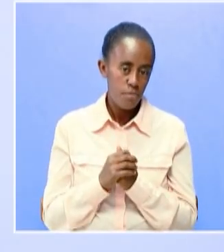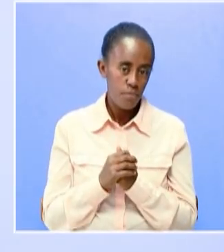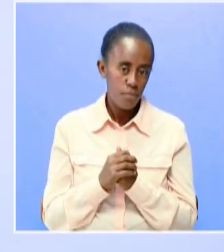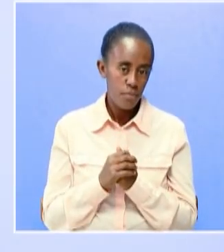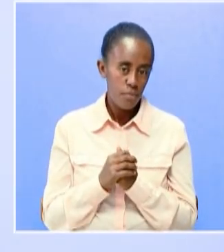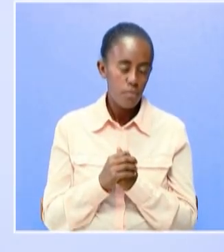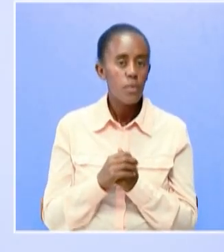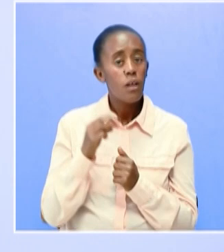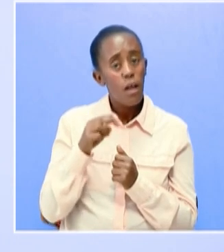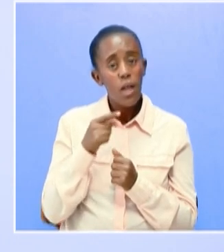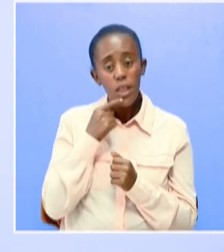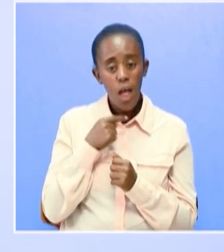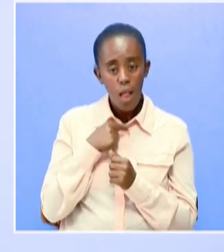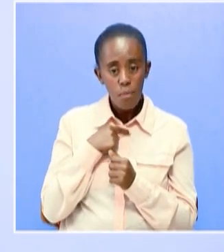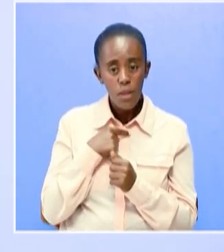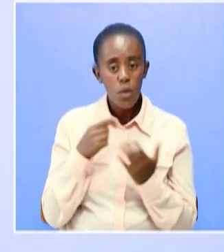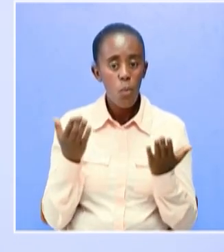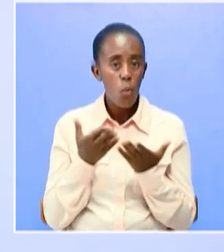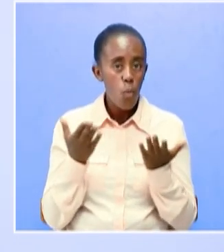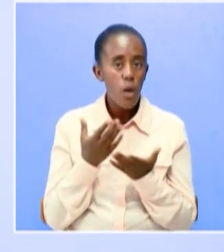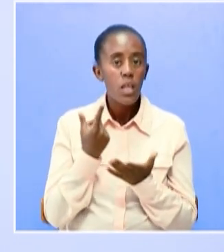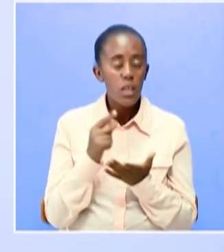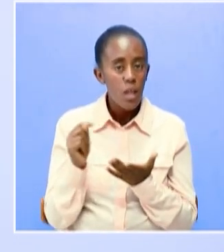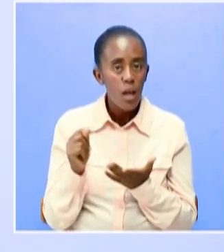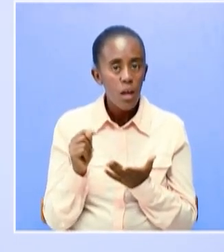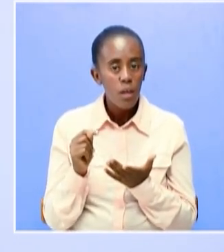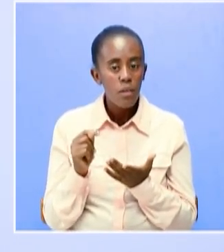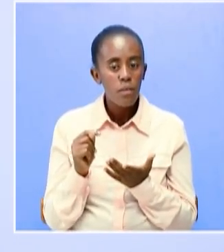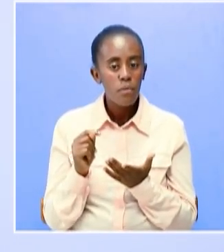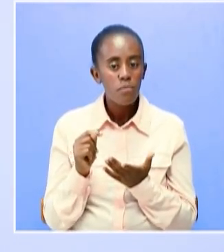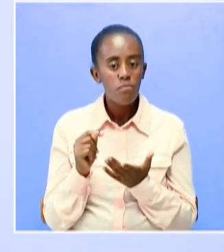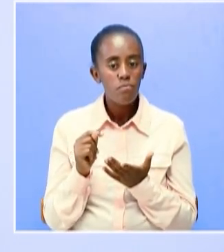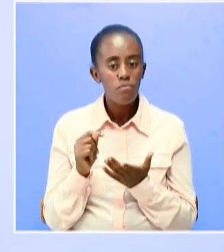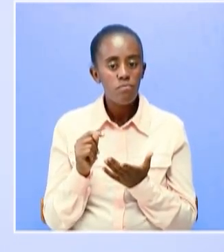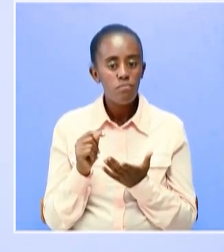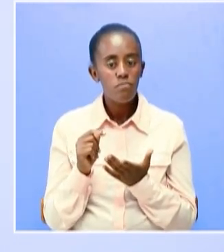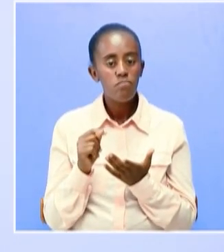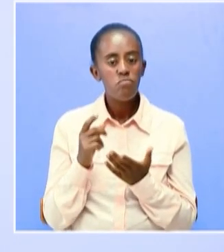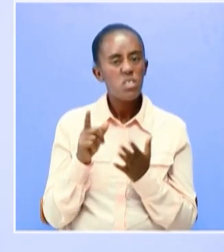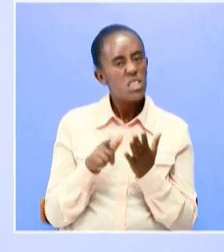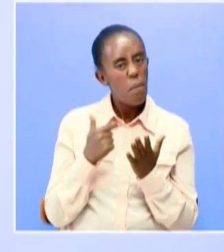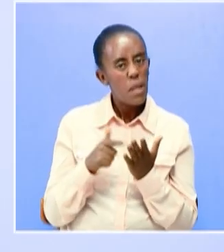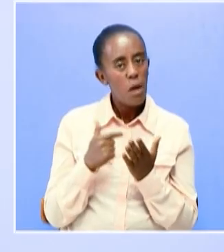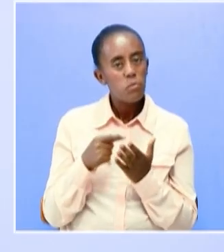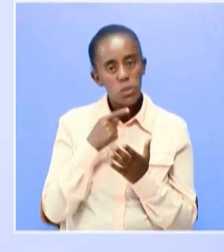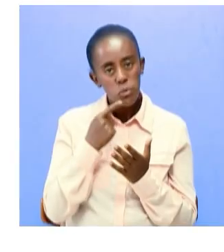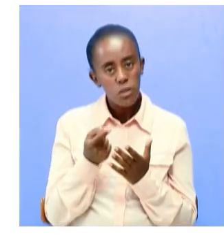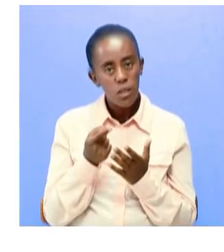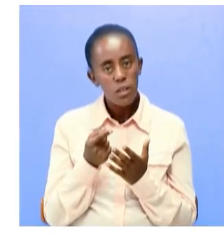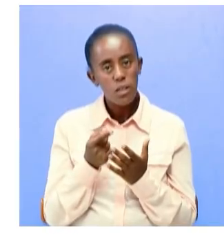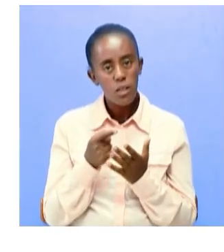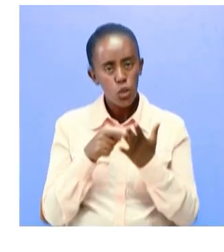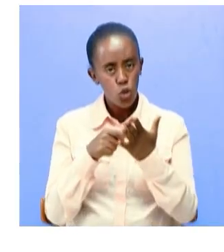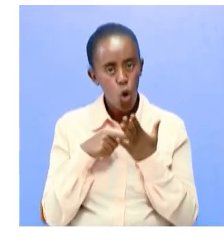Hey, tell me where the, yes? And also sometimes we can say, show